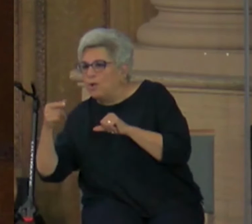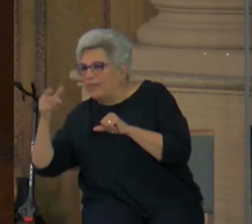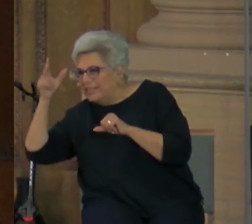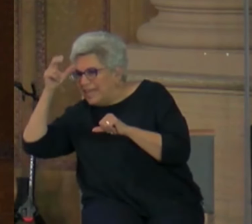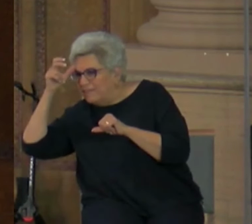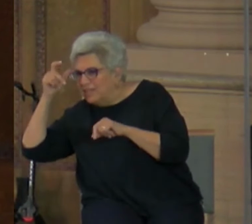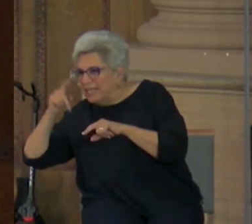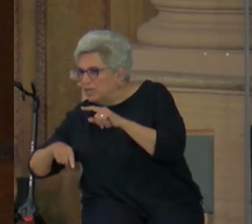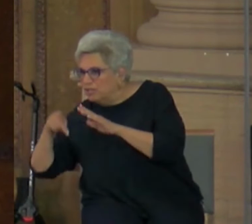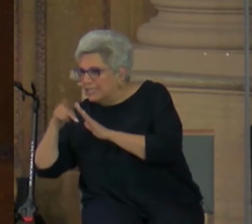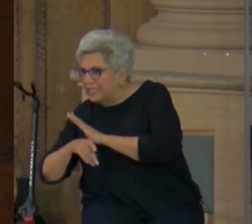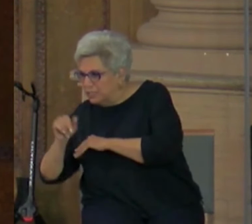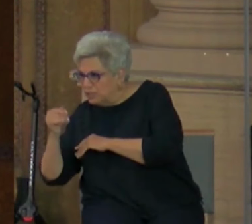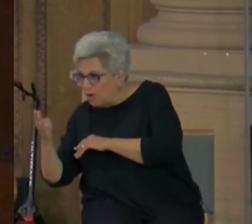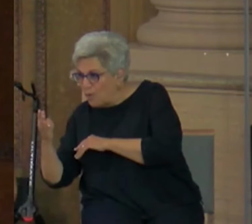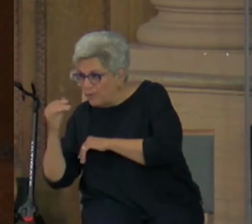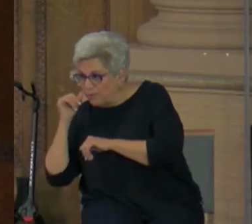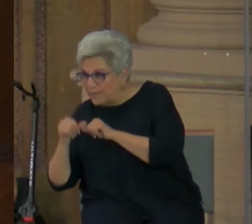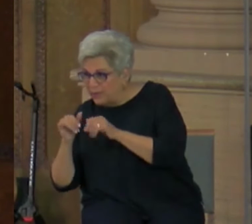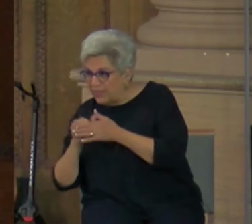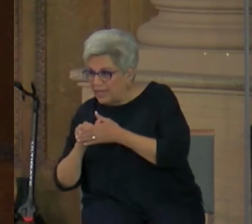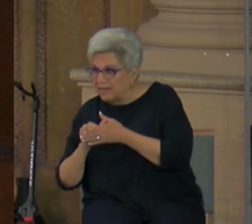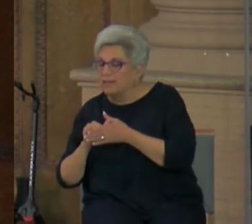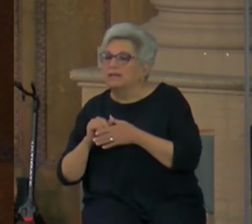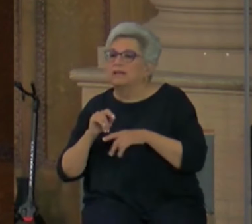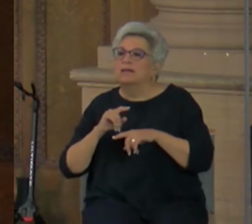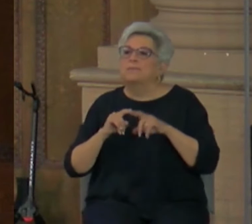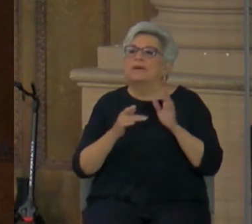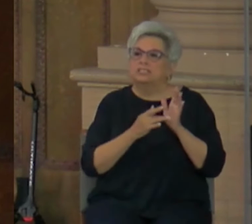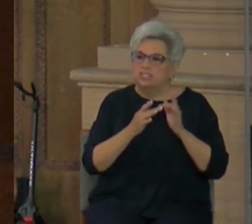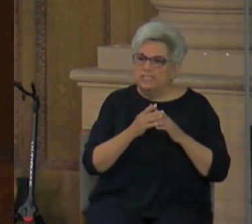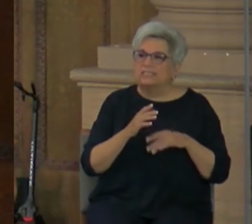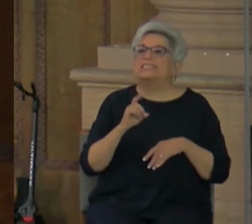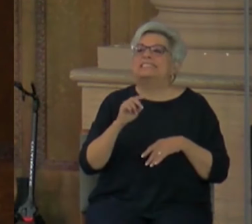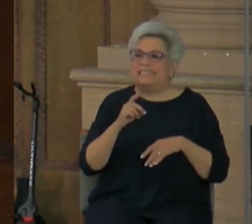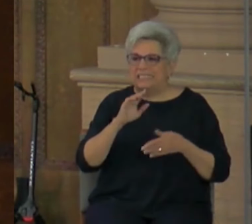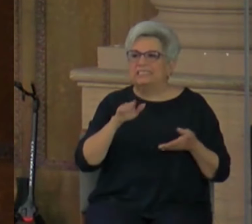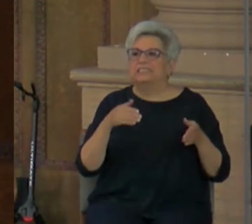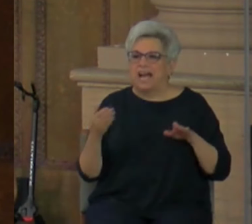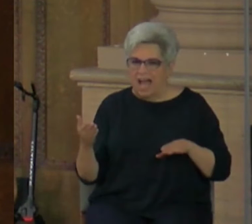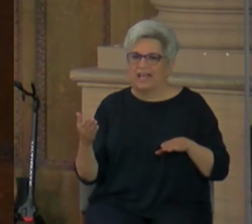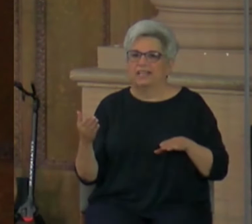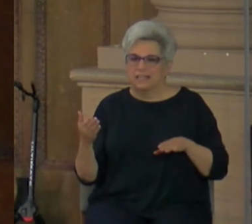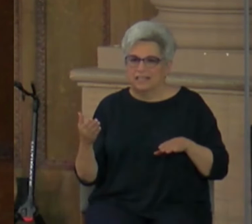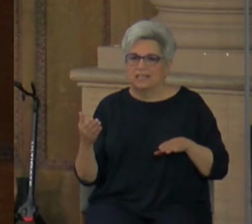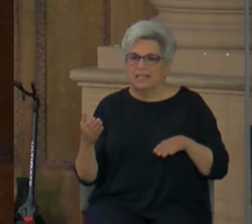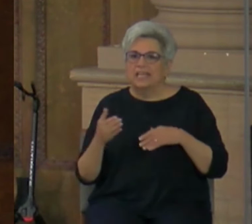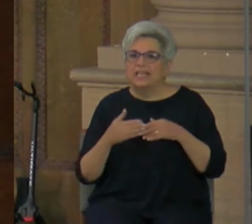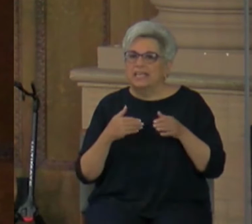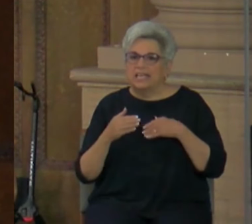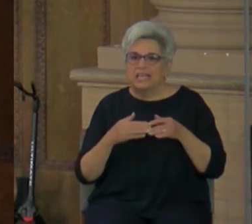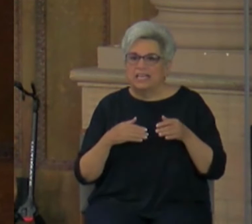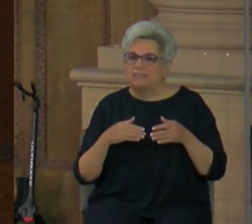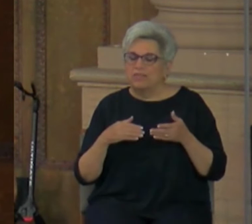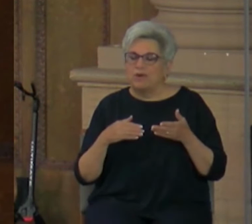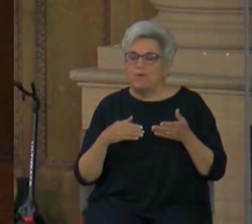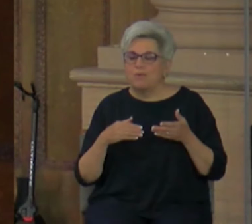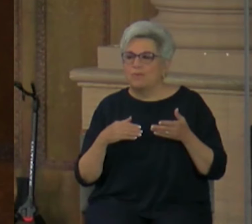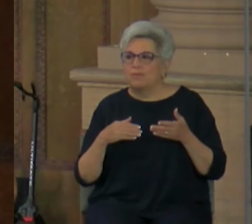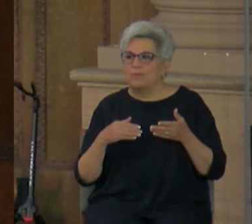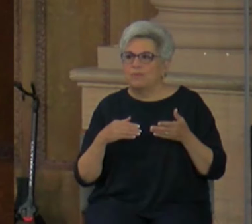his life. He suffered more, he gave more. And though all of this happened to Job unwillingly,